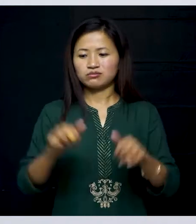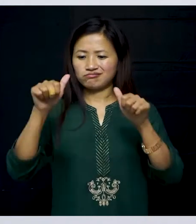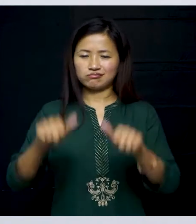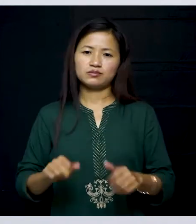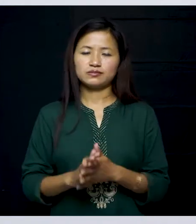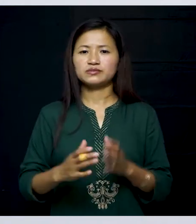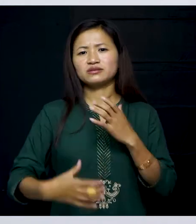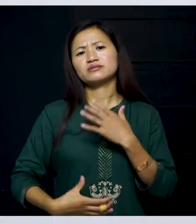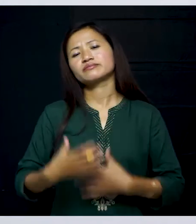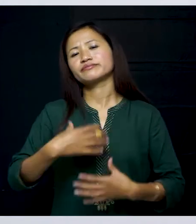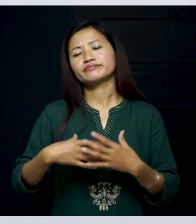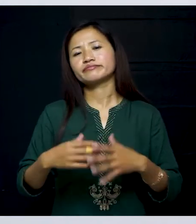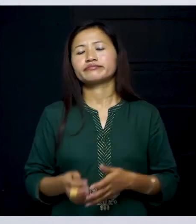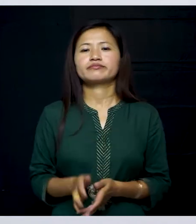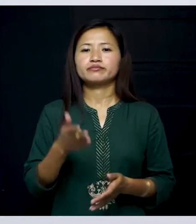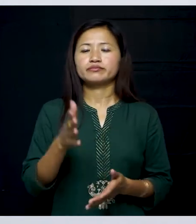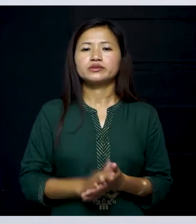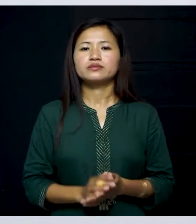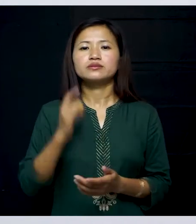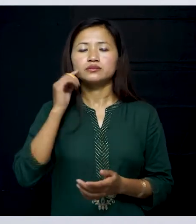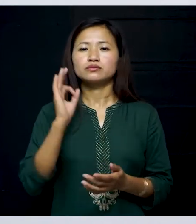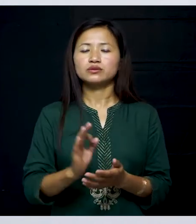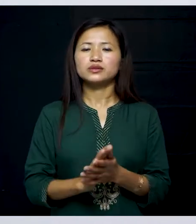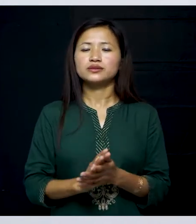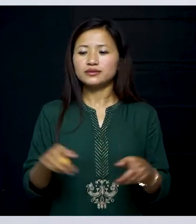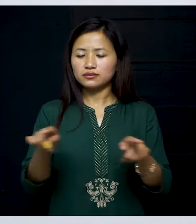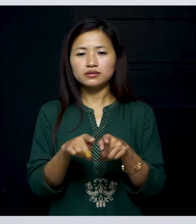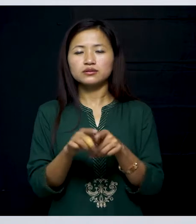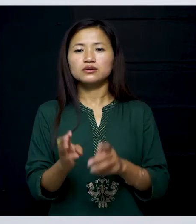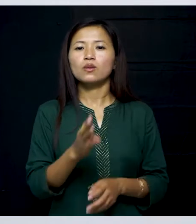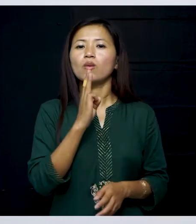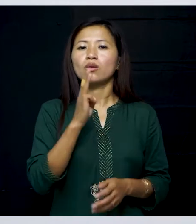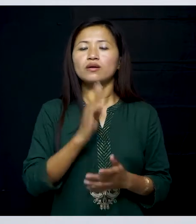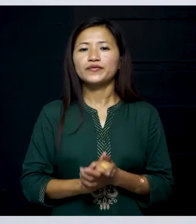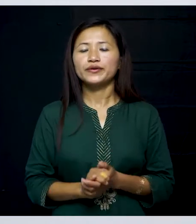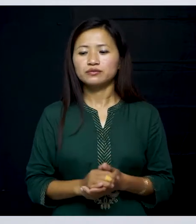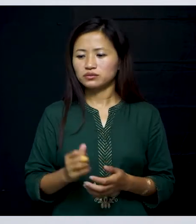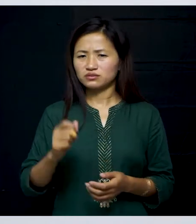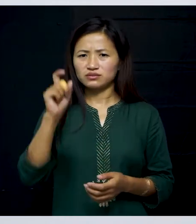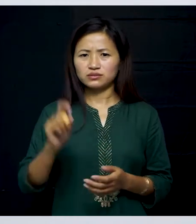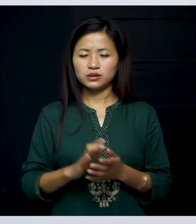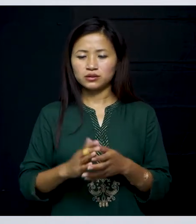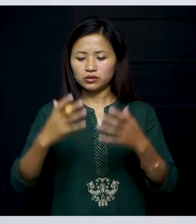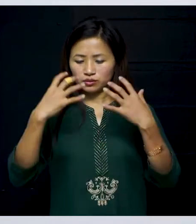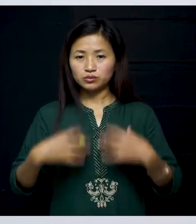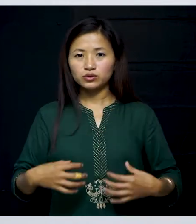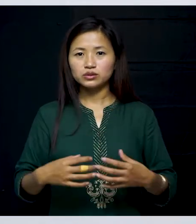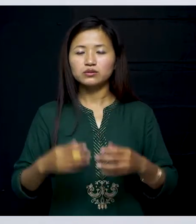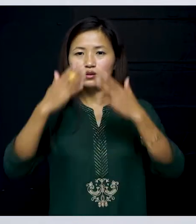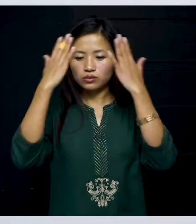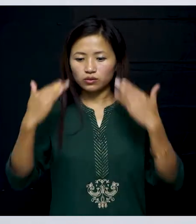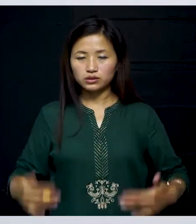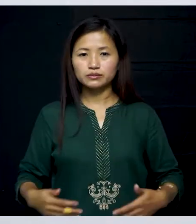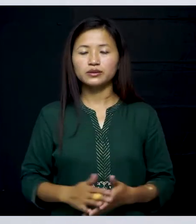survive. It's as important as water. We know water is always required by our body for our works, for different